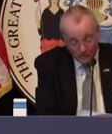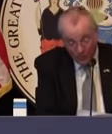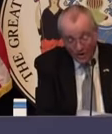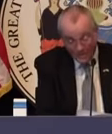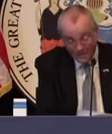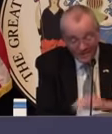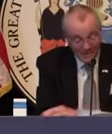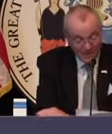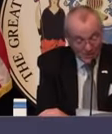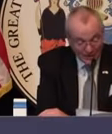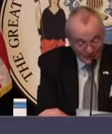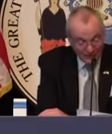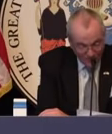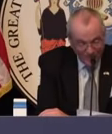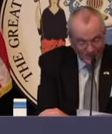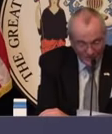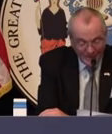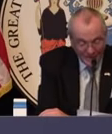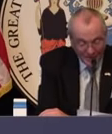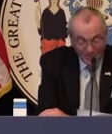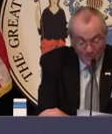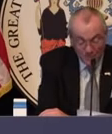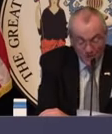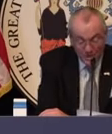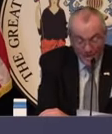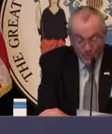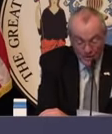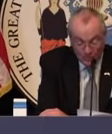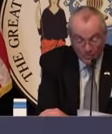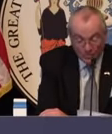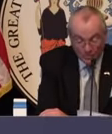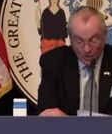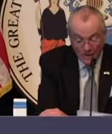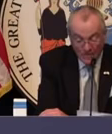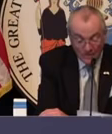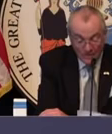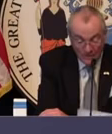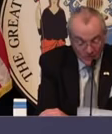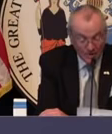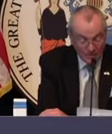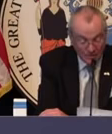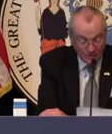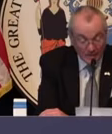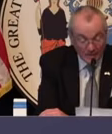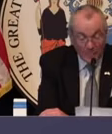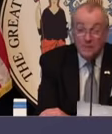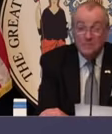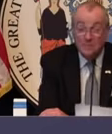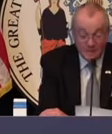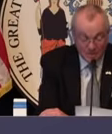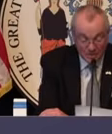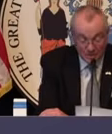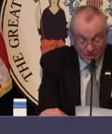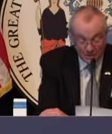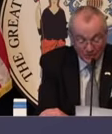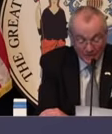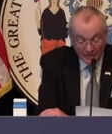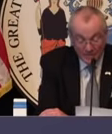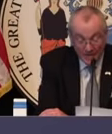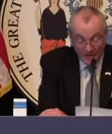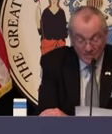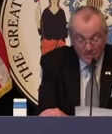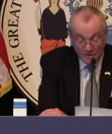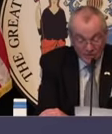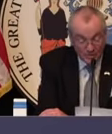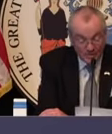Mask Squad. Throughout this emergency, they've been churning out reusable cloth face coverings and other PPE materials